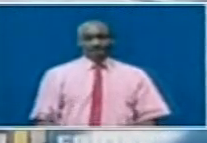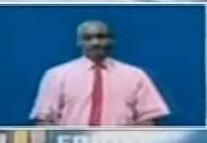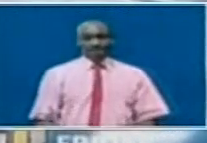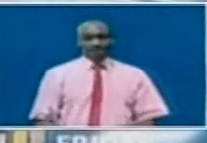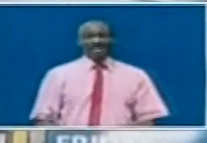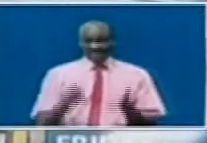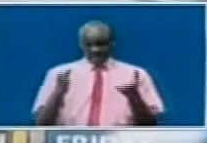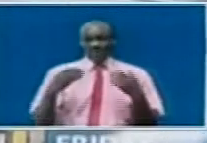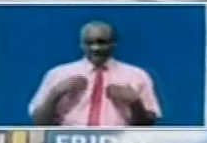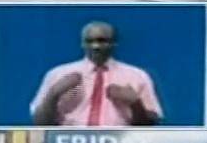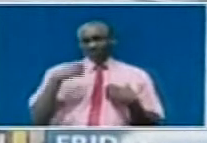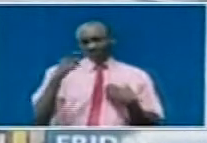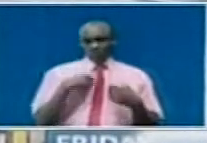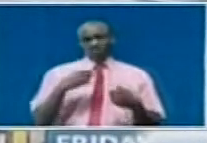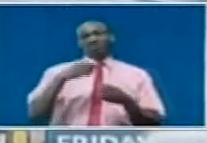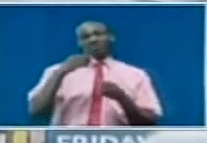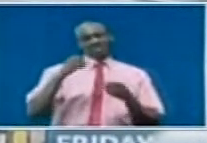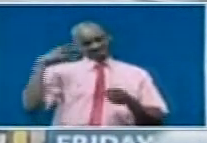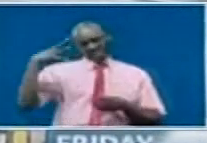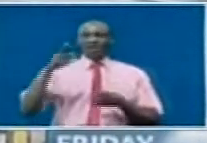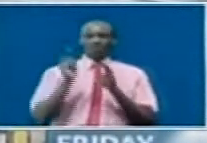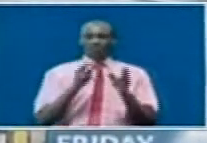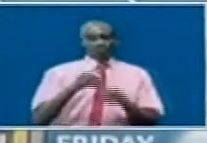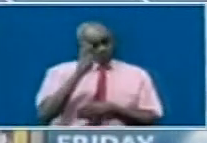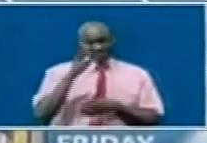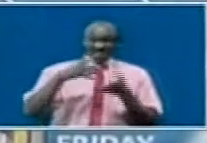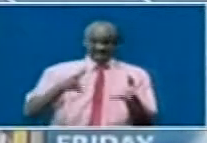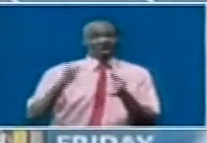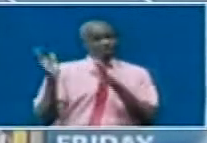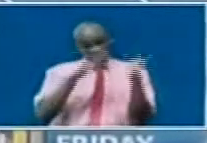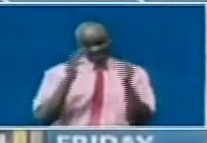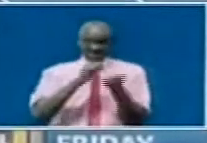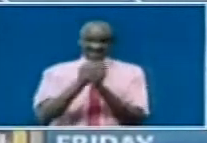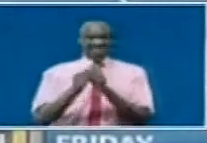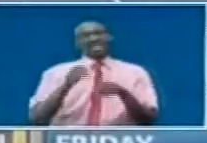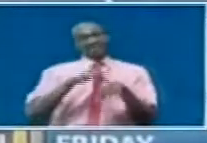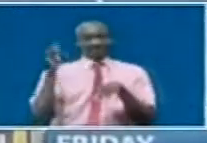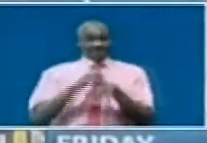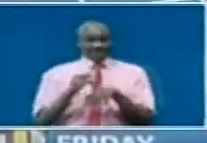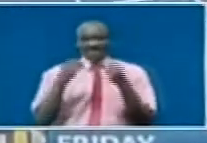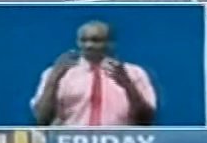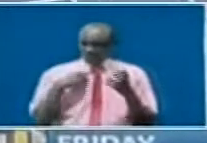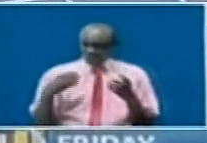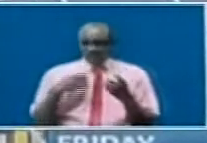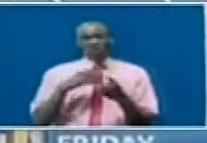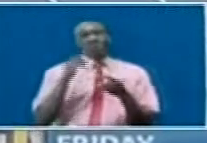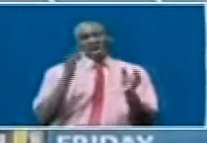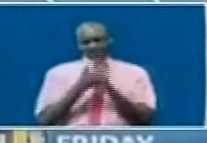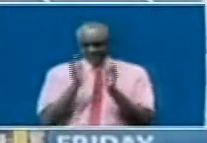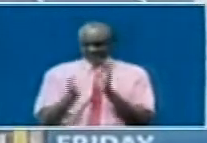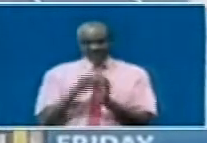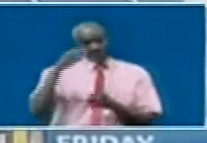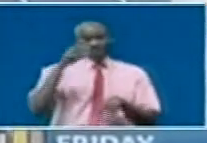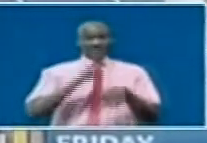The over-reliance of hydropower, which is susceptible to weather changes, has seen dependence on thermal plants for emergency power